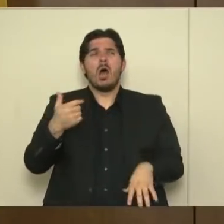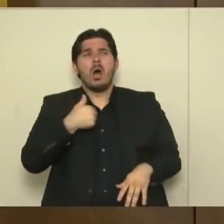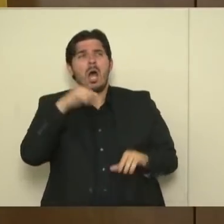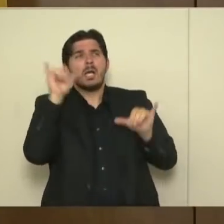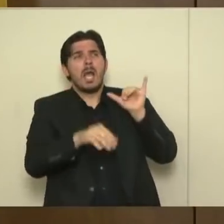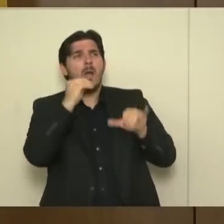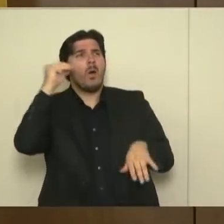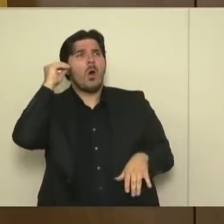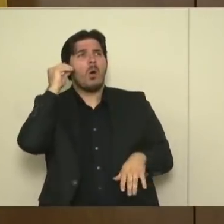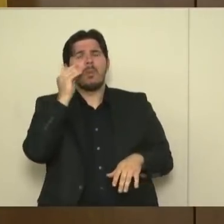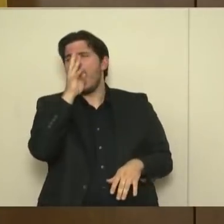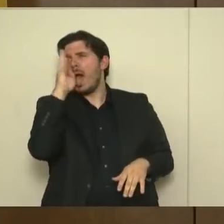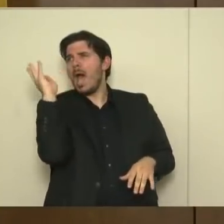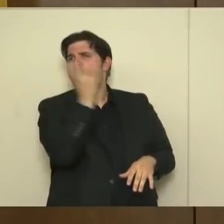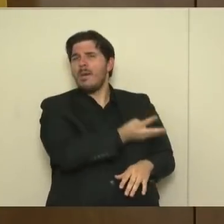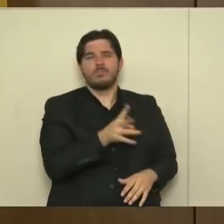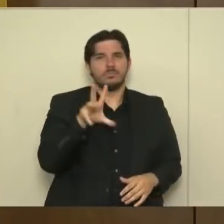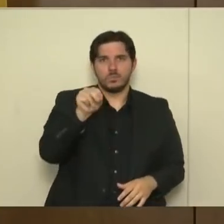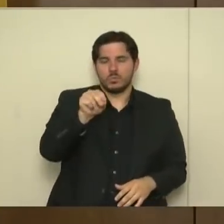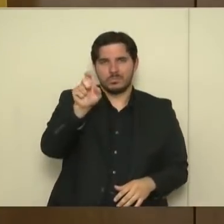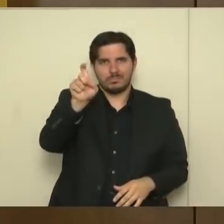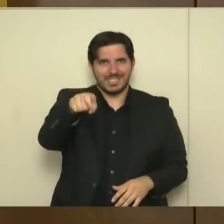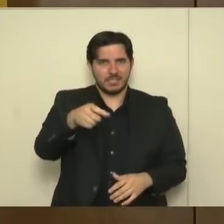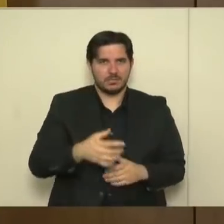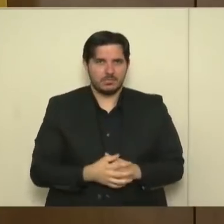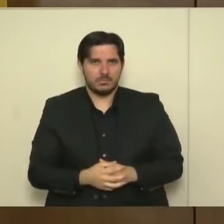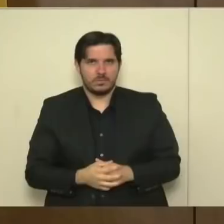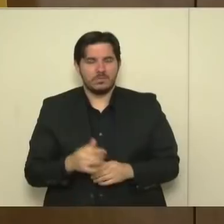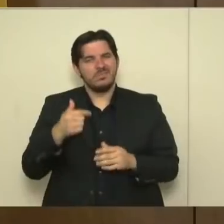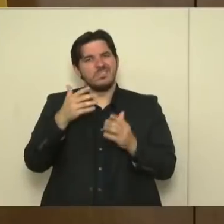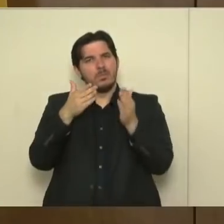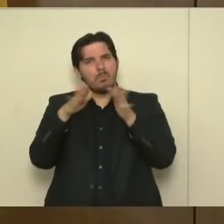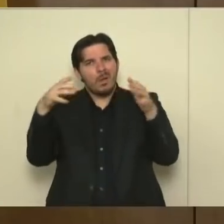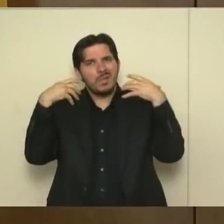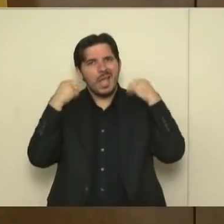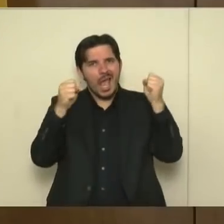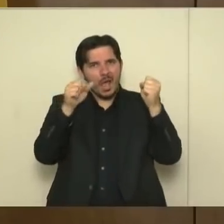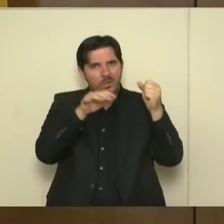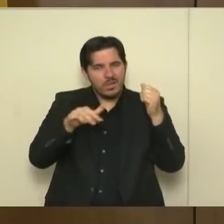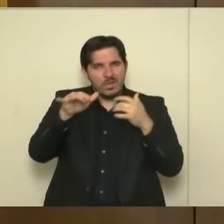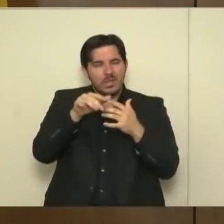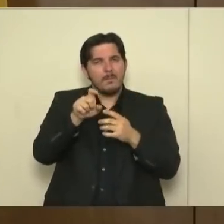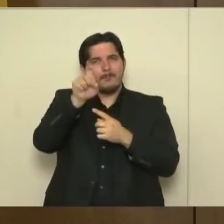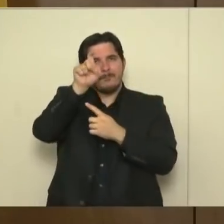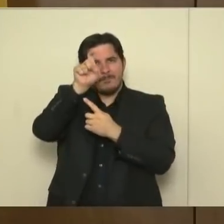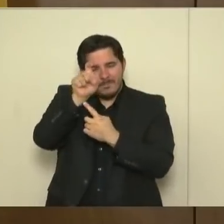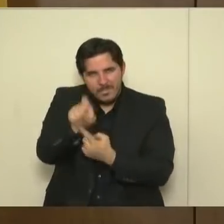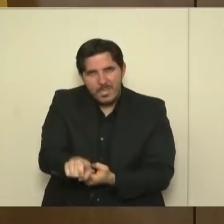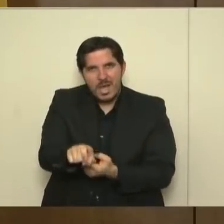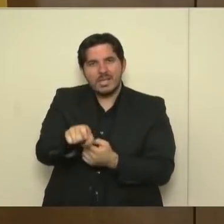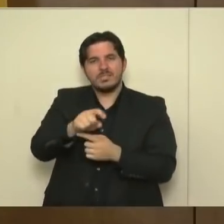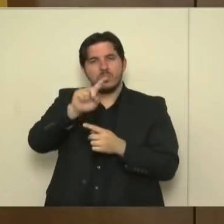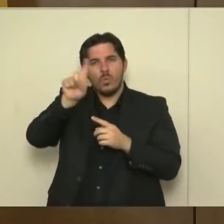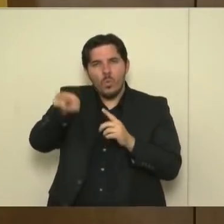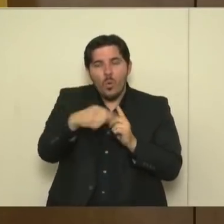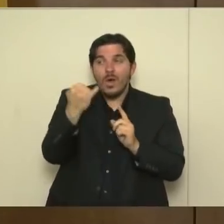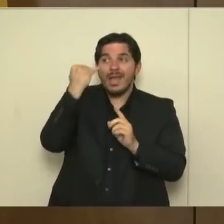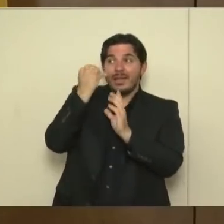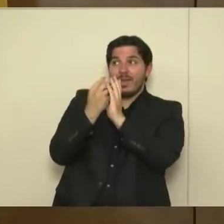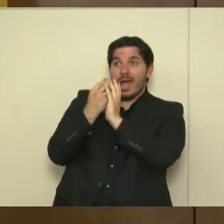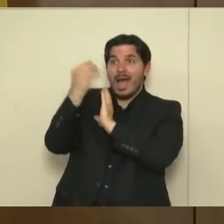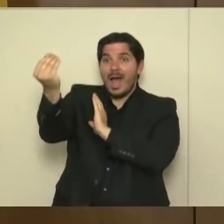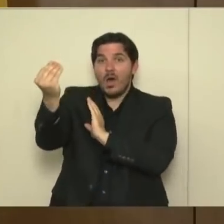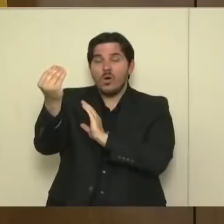order, right? We're under a public health environment that says you should only be going out when